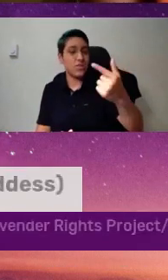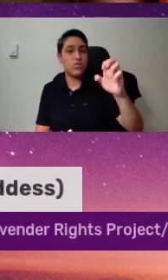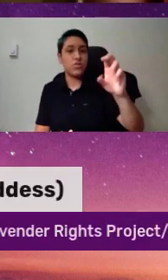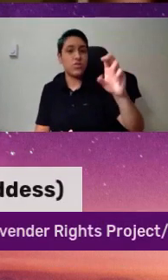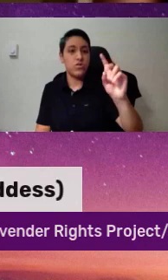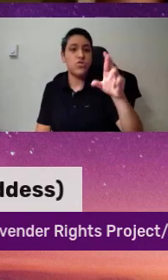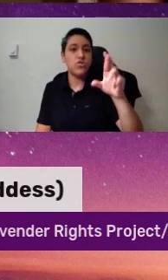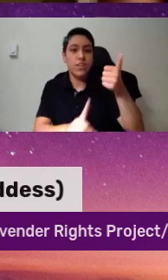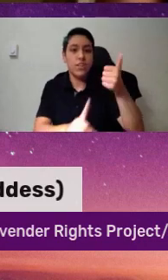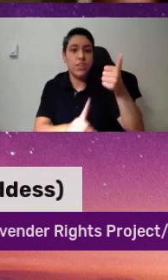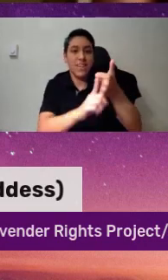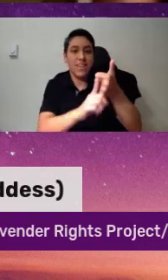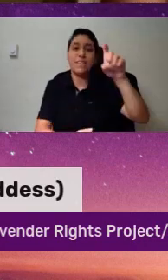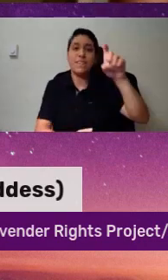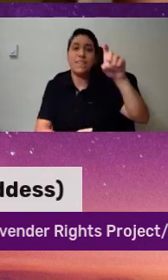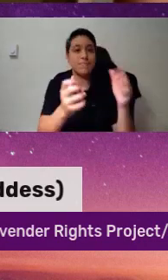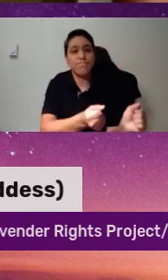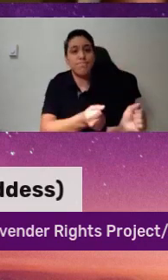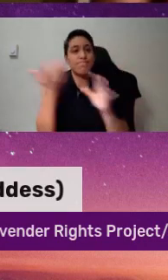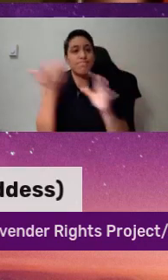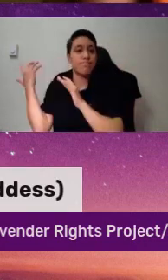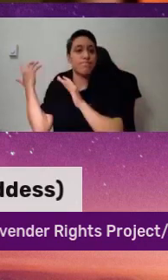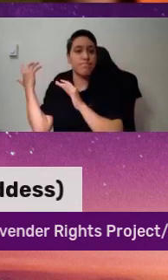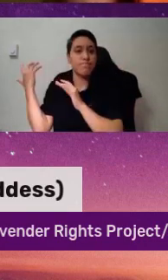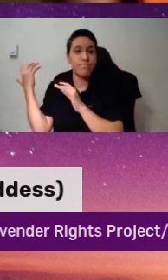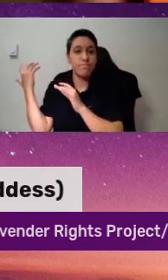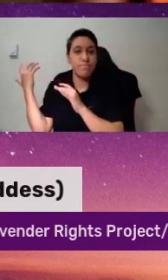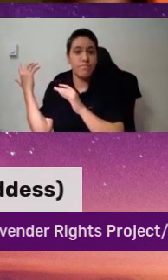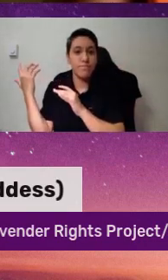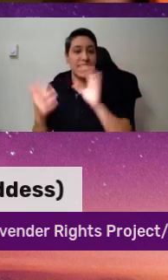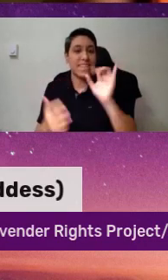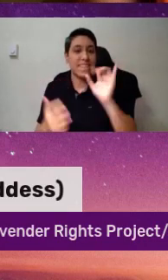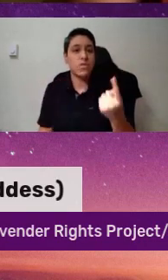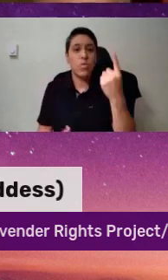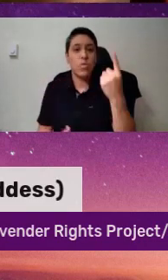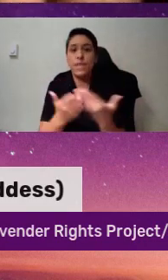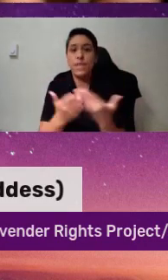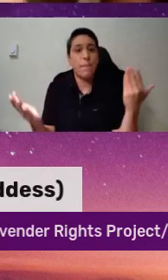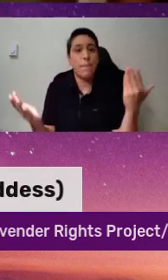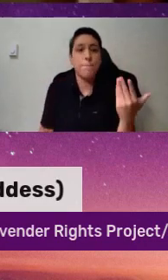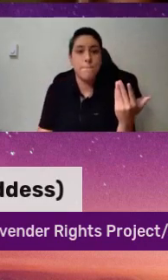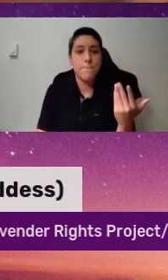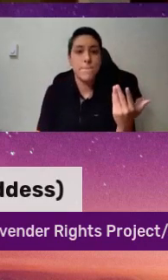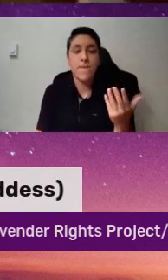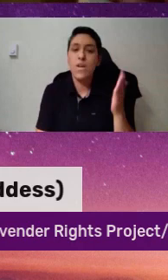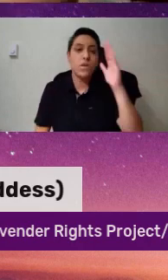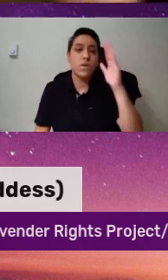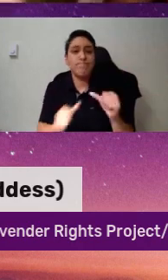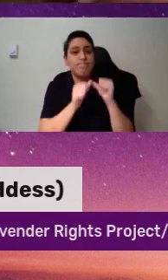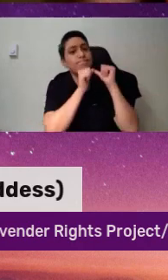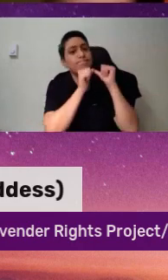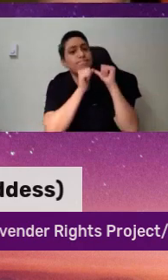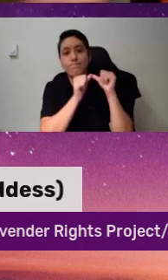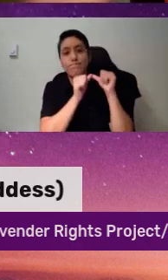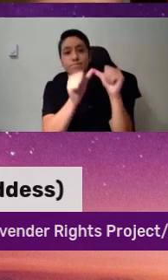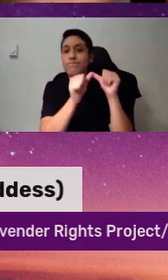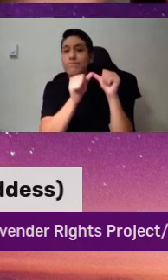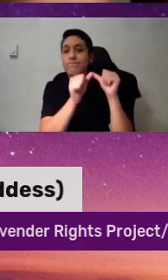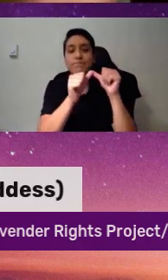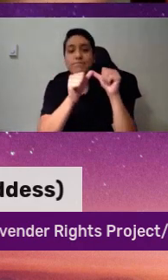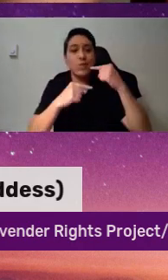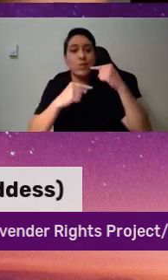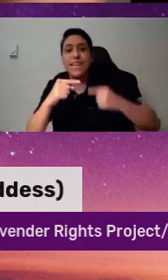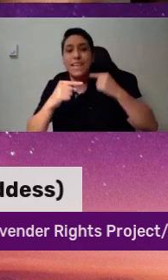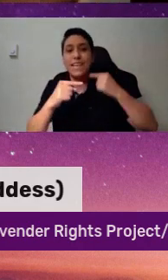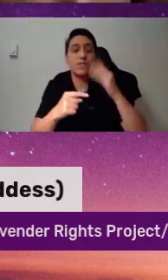Yeah, it's just, it's one of the things. It's one of the things, this is going to be an ongoing cycle